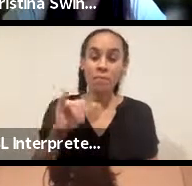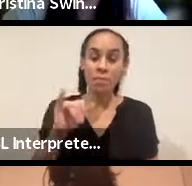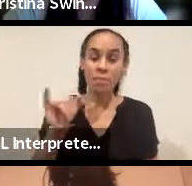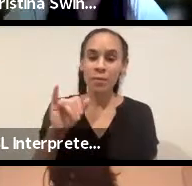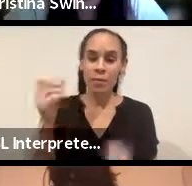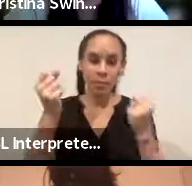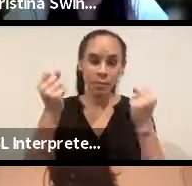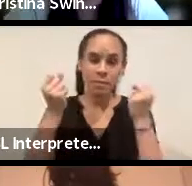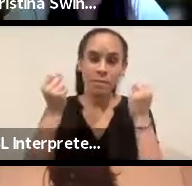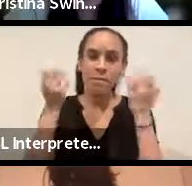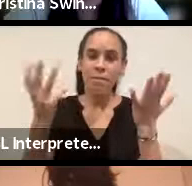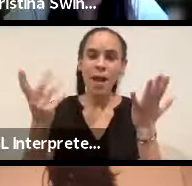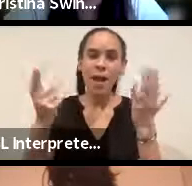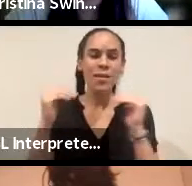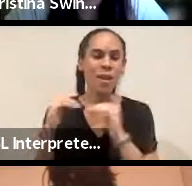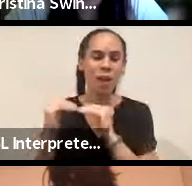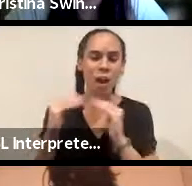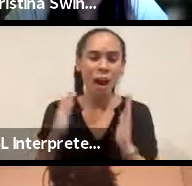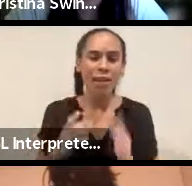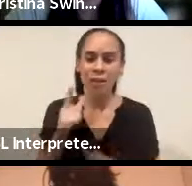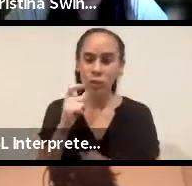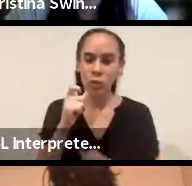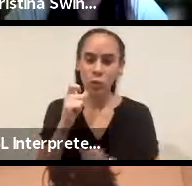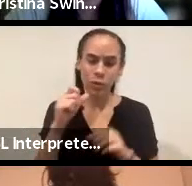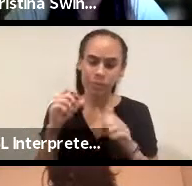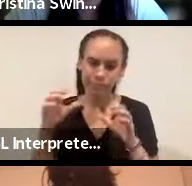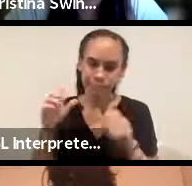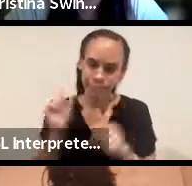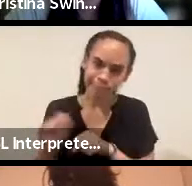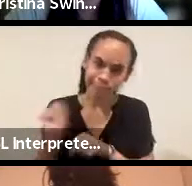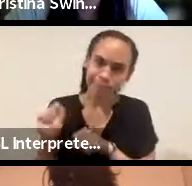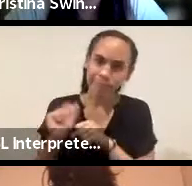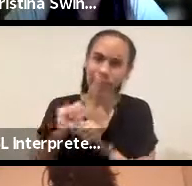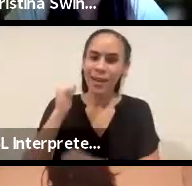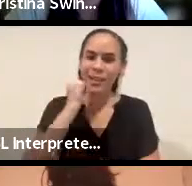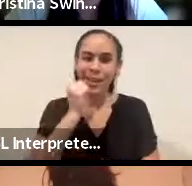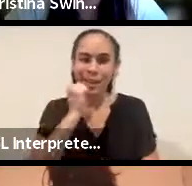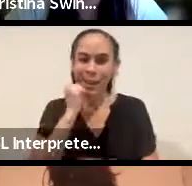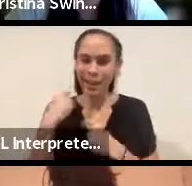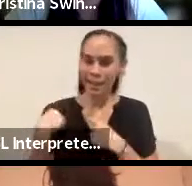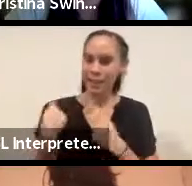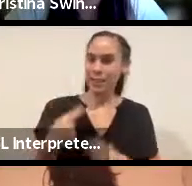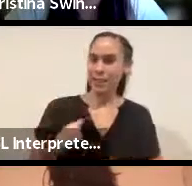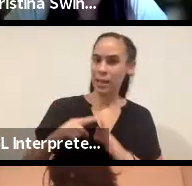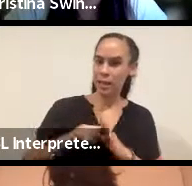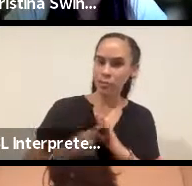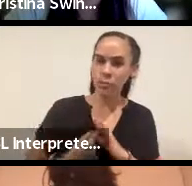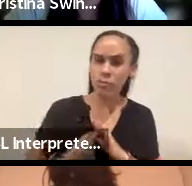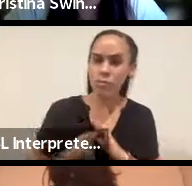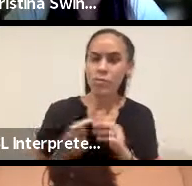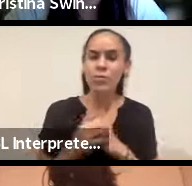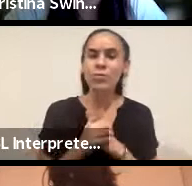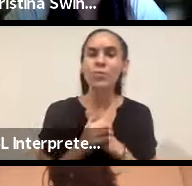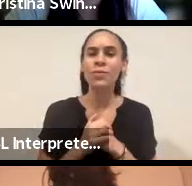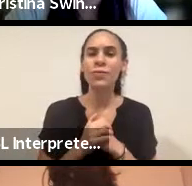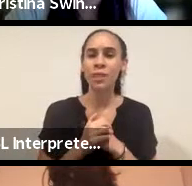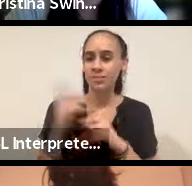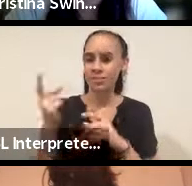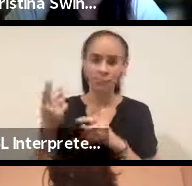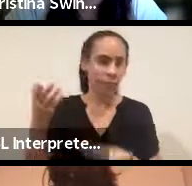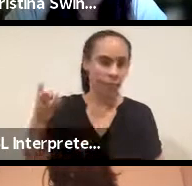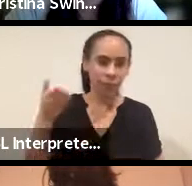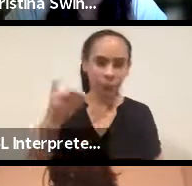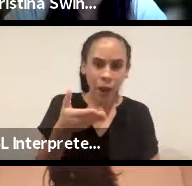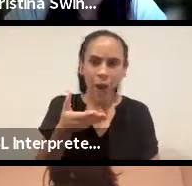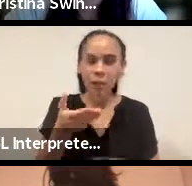this work daily and have been doing this work since I've been doing this work, and have been there right beside me and doing a lot